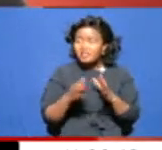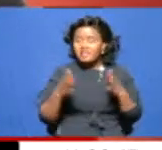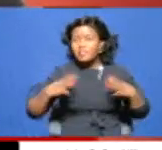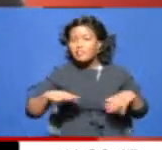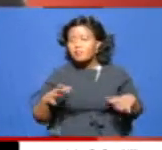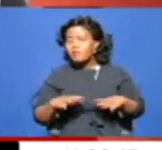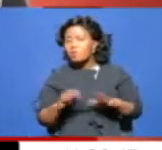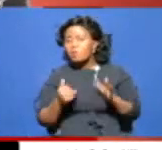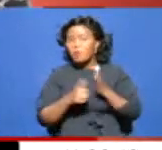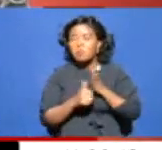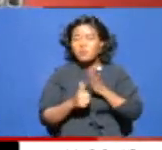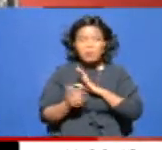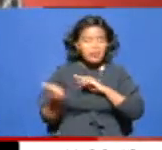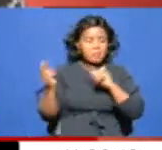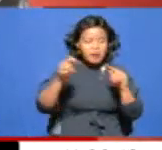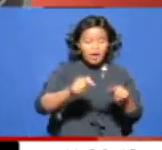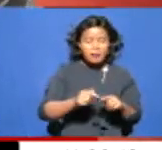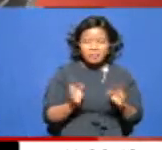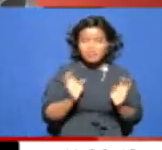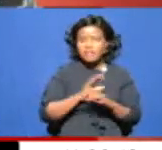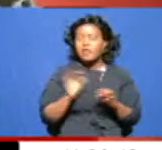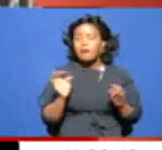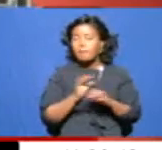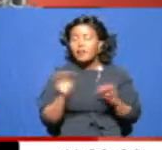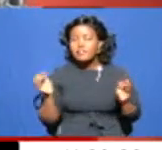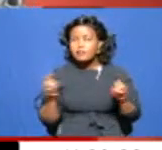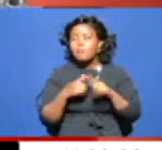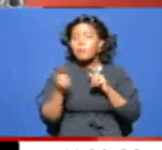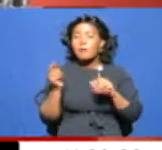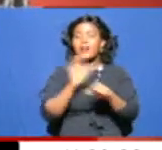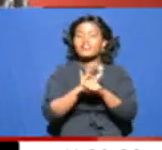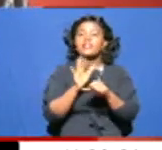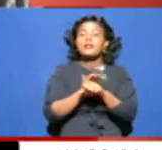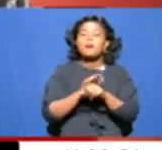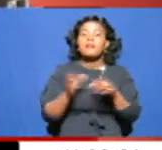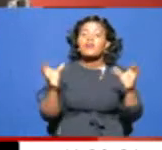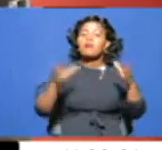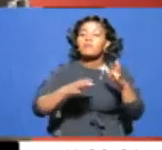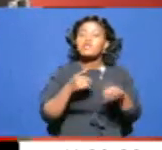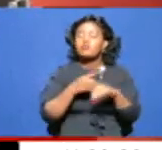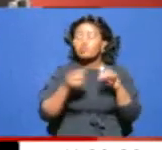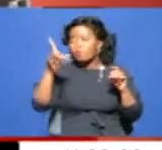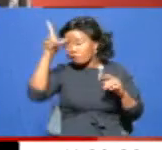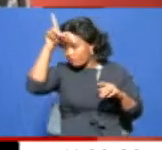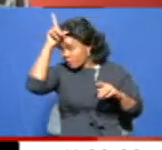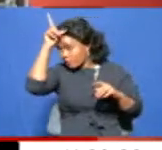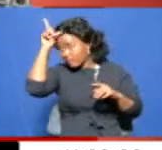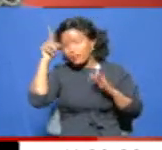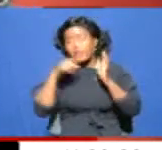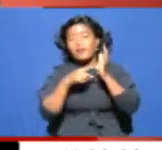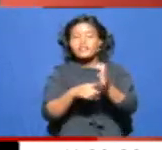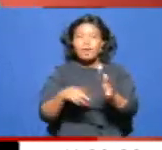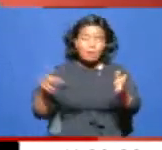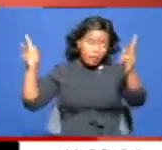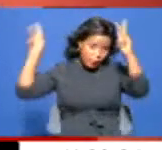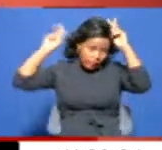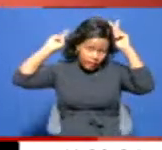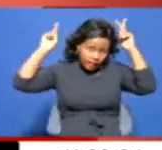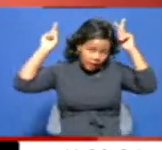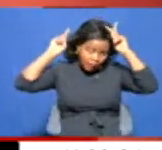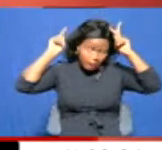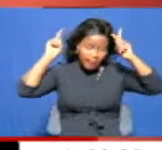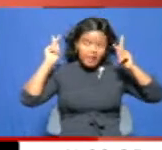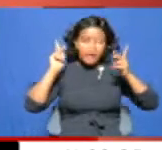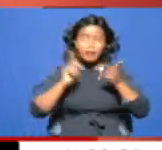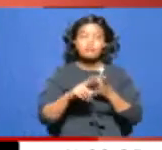them. But you find that most of these community clubs come from up country. Look at Kakamega Homeboys, look at the likes of the